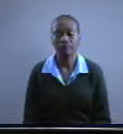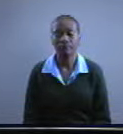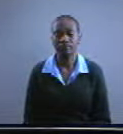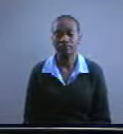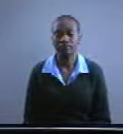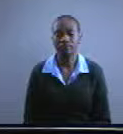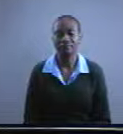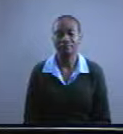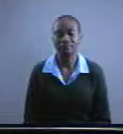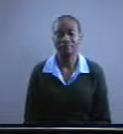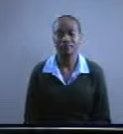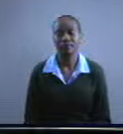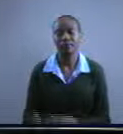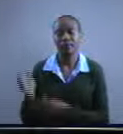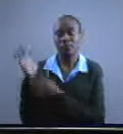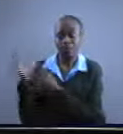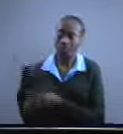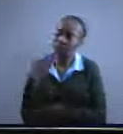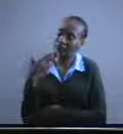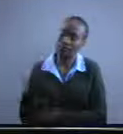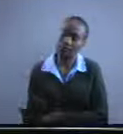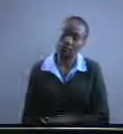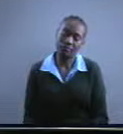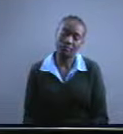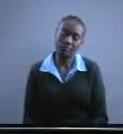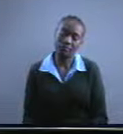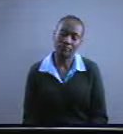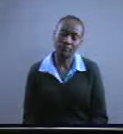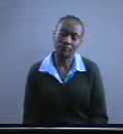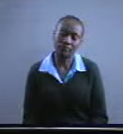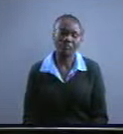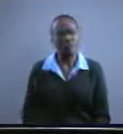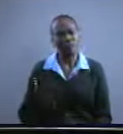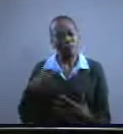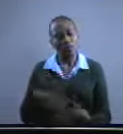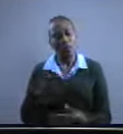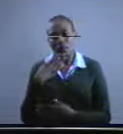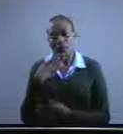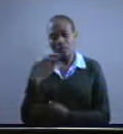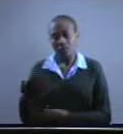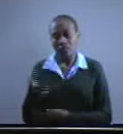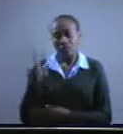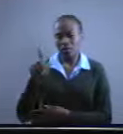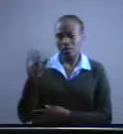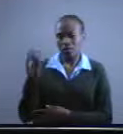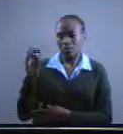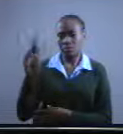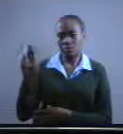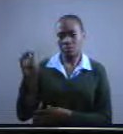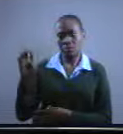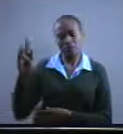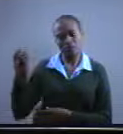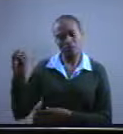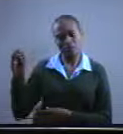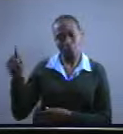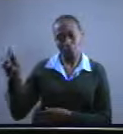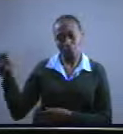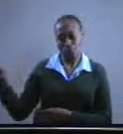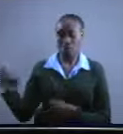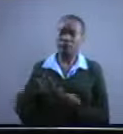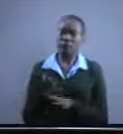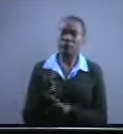Thank you very much, Honourable Speaker. Honourable Speaker, I'd like to thank the Honourable Lovemore for prefacing a